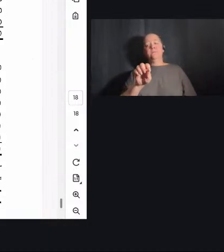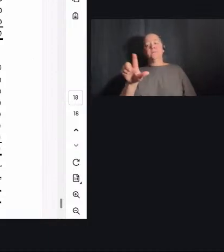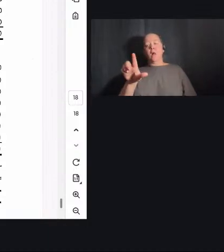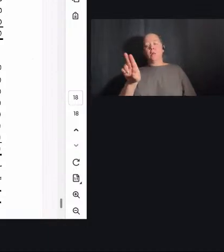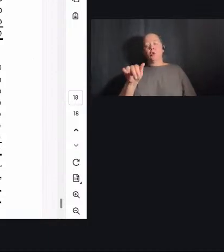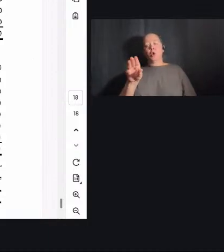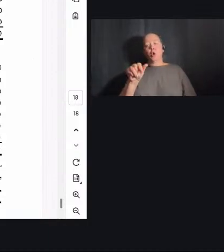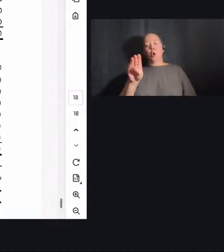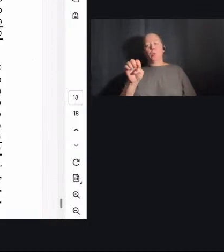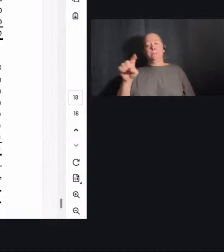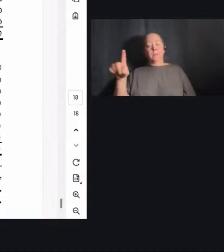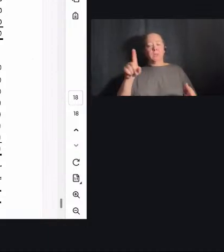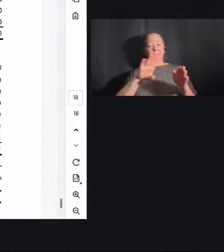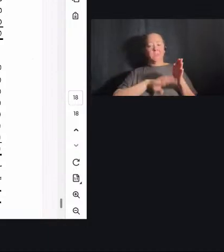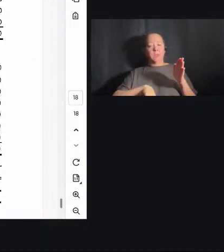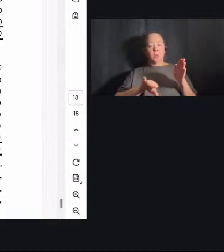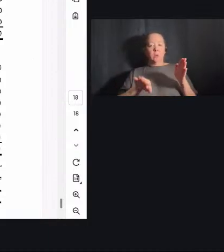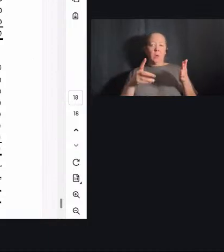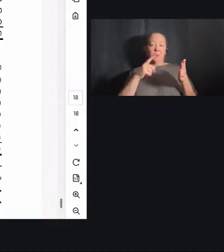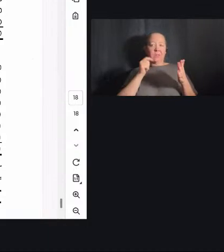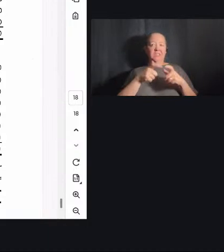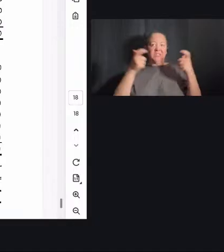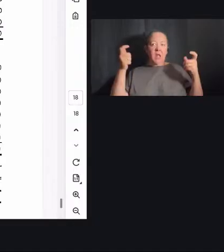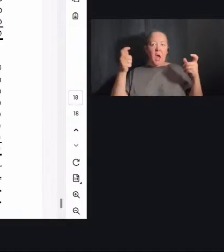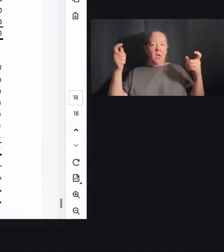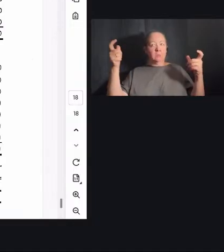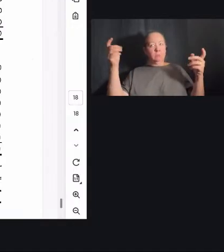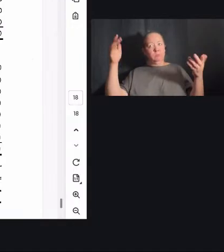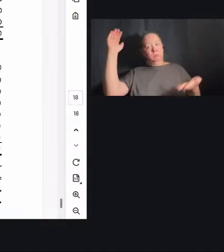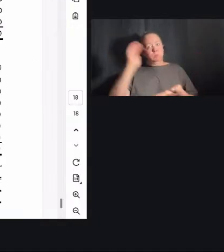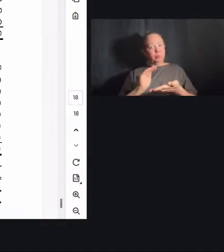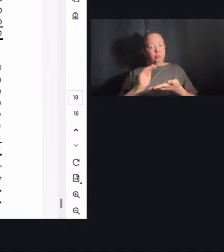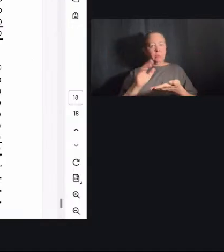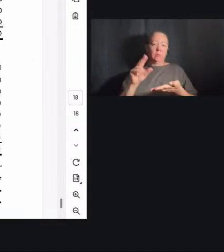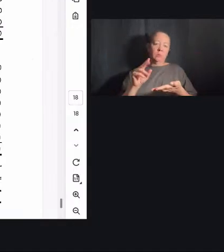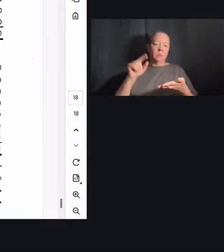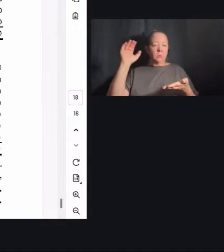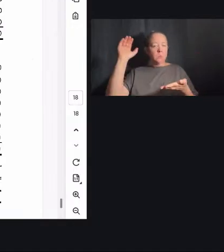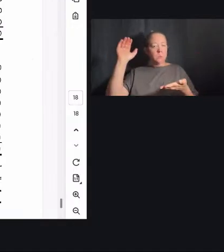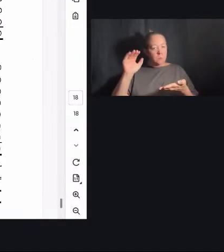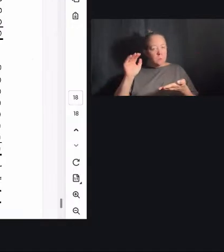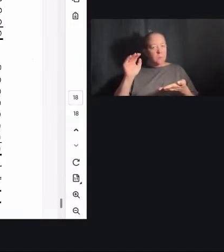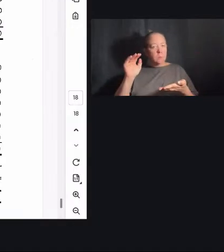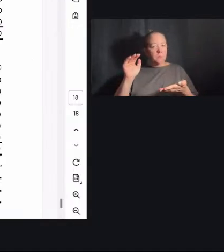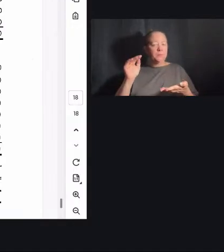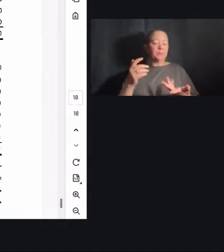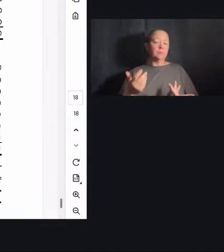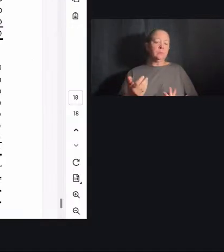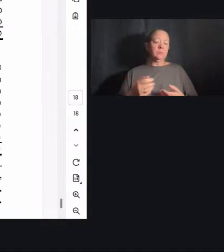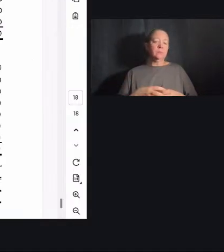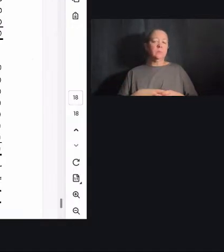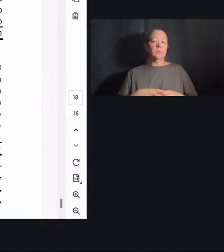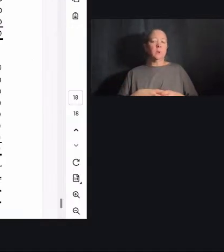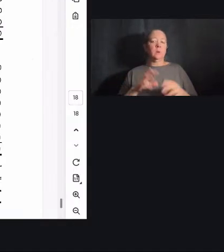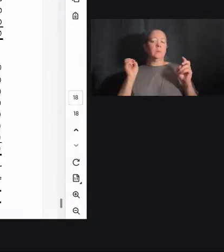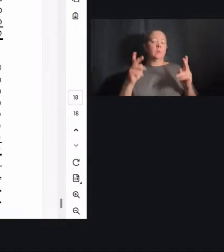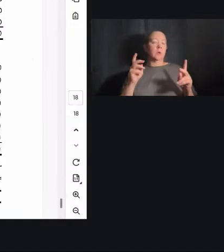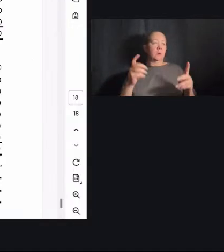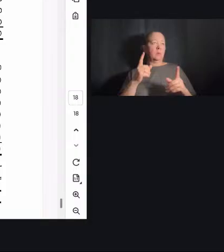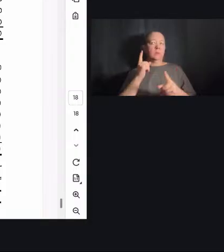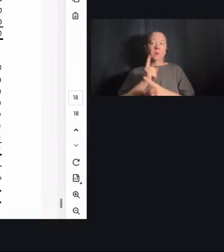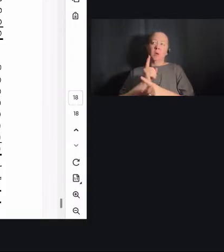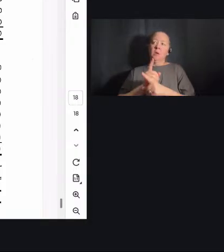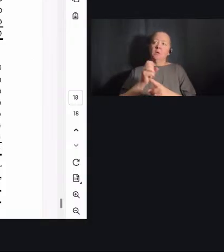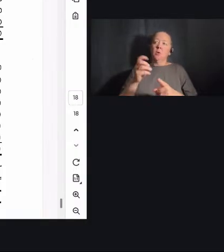very difficult for a company to pick up unless there's others in the area. Exactly. So we are currently contracted through the end